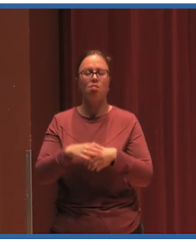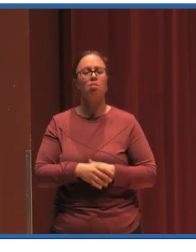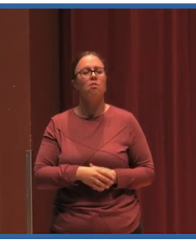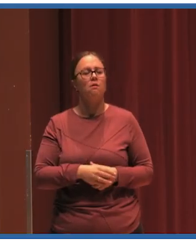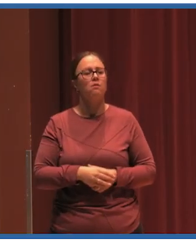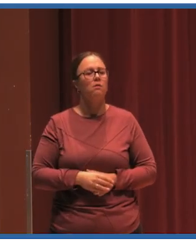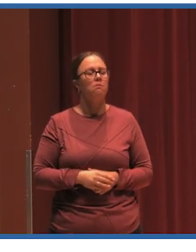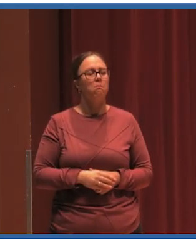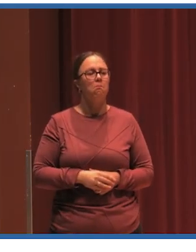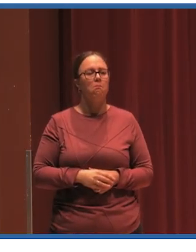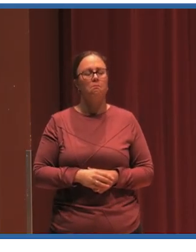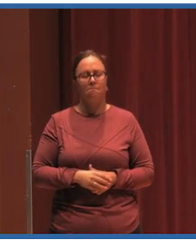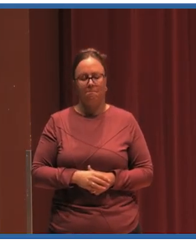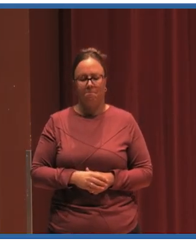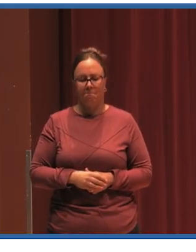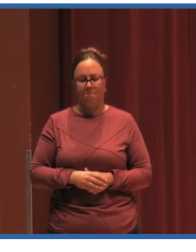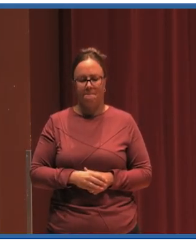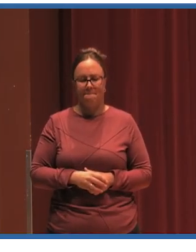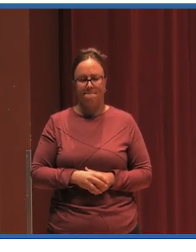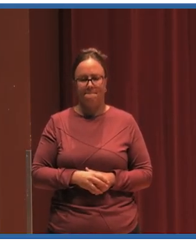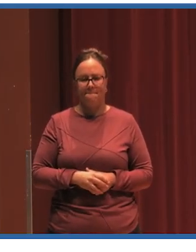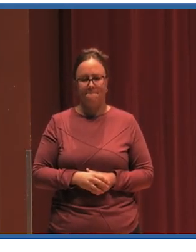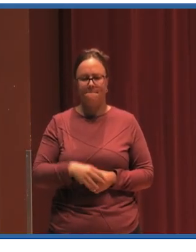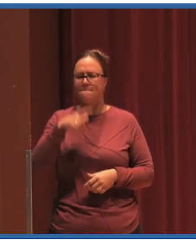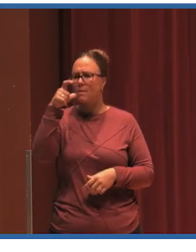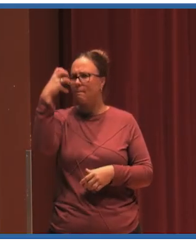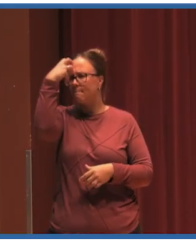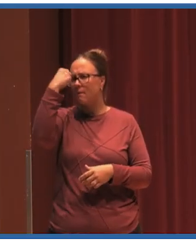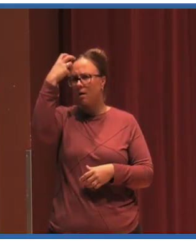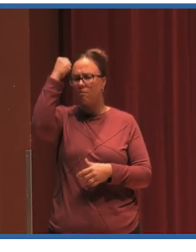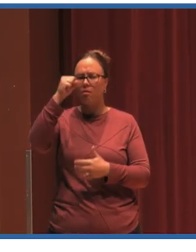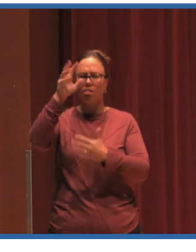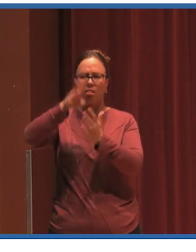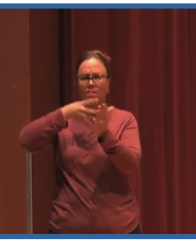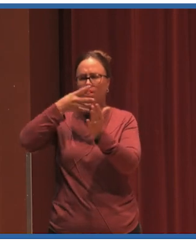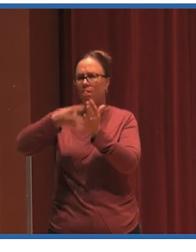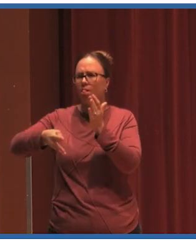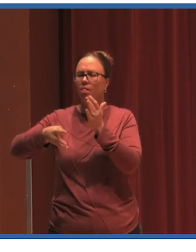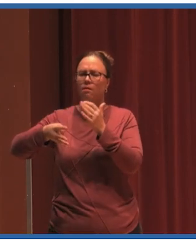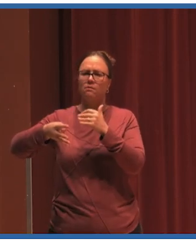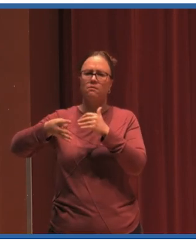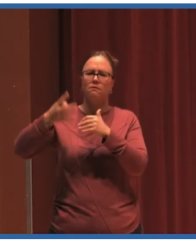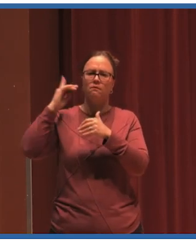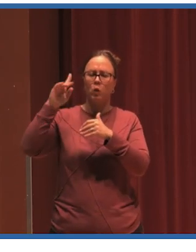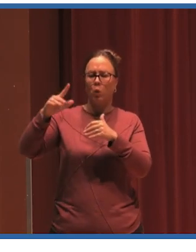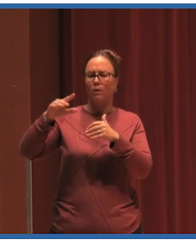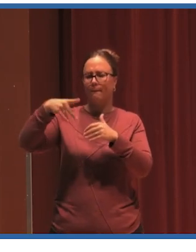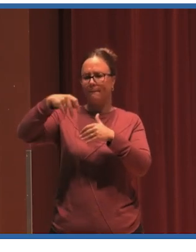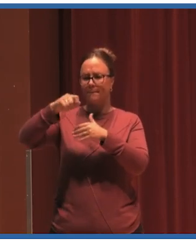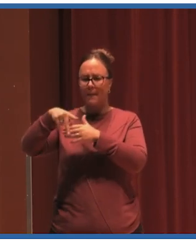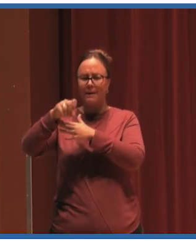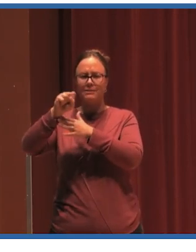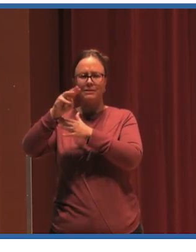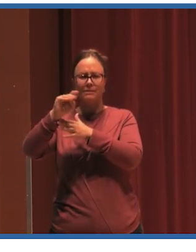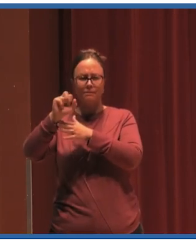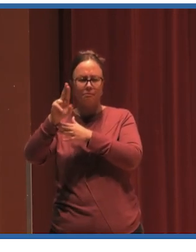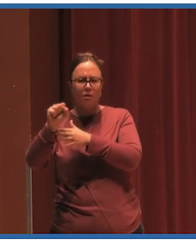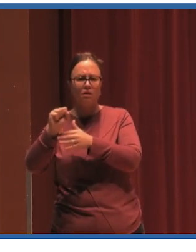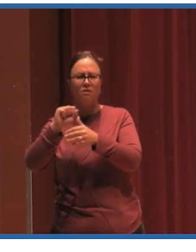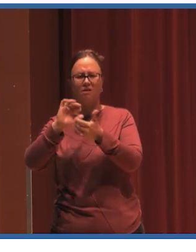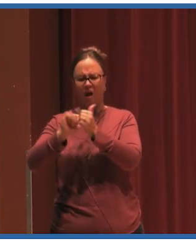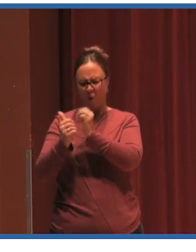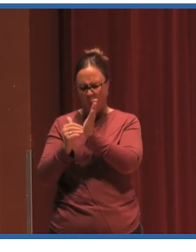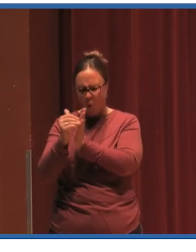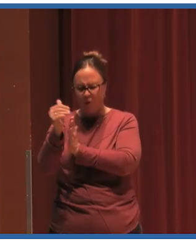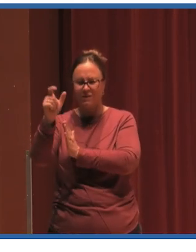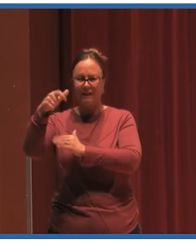memorize what's the schedule for pap smears, what's the schedule for mammograms, what's the schedules for colonoscopy.